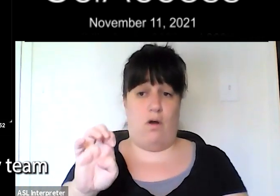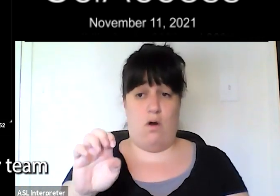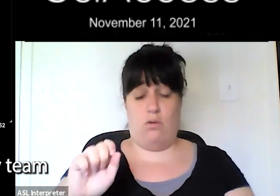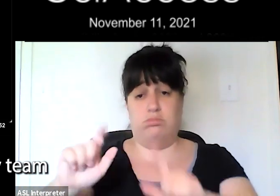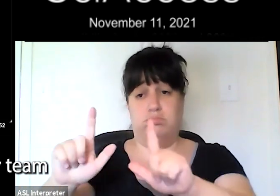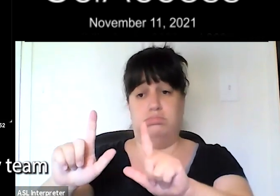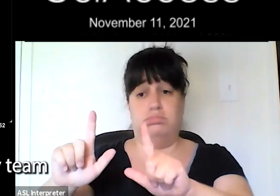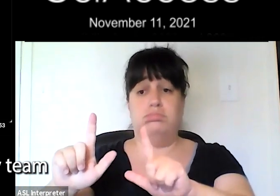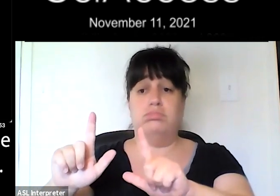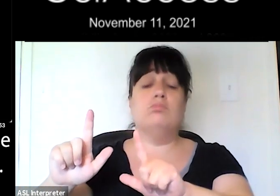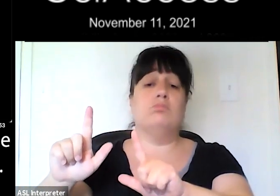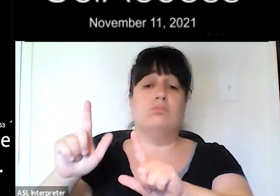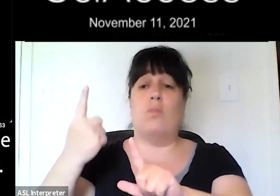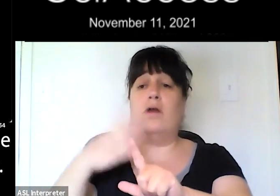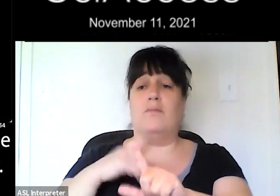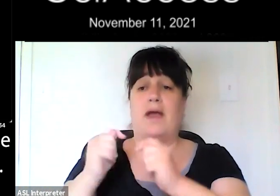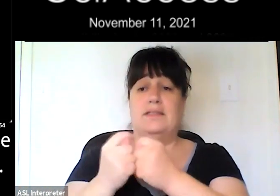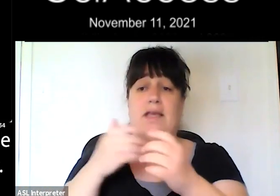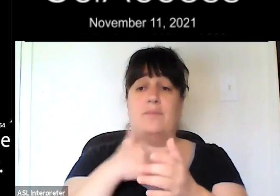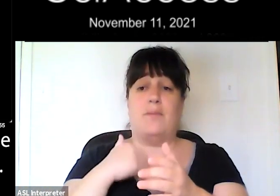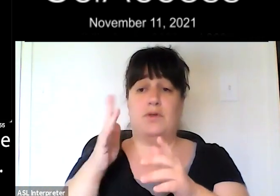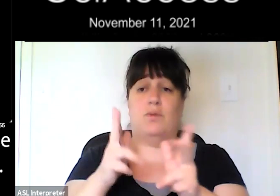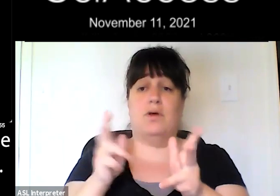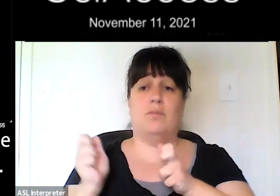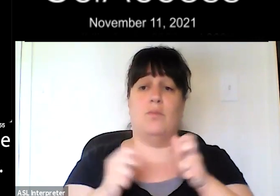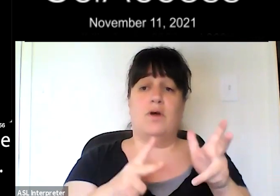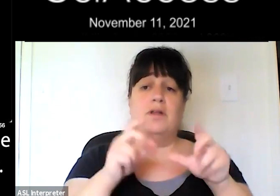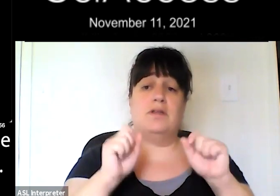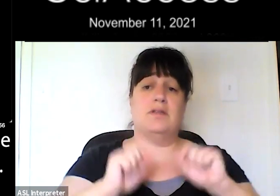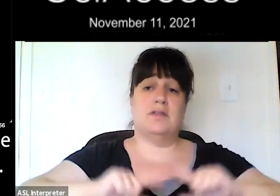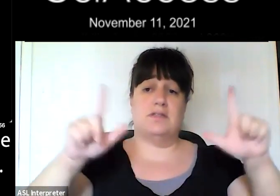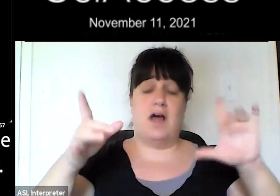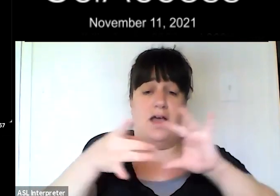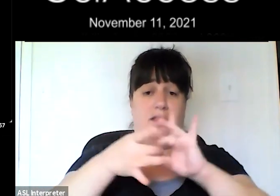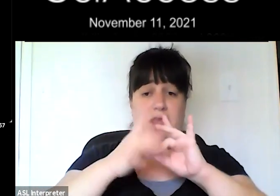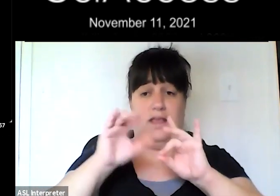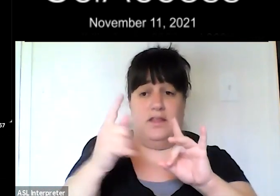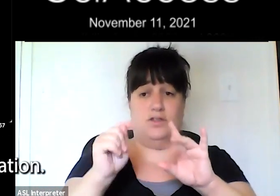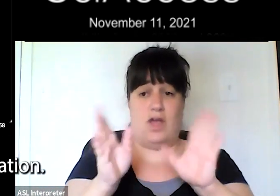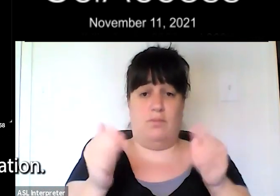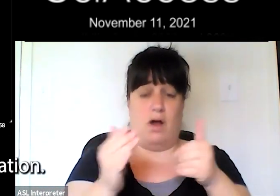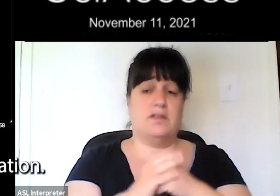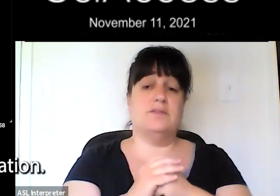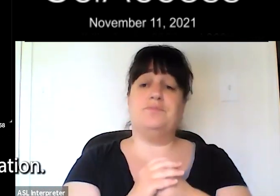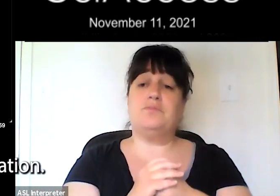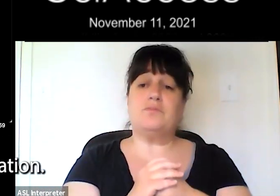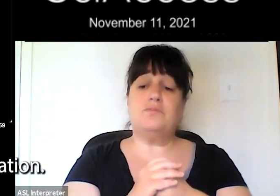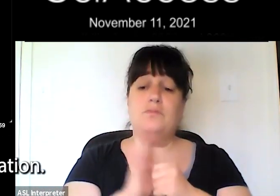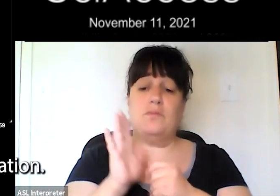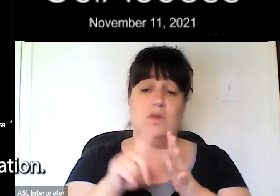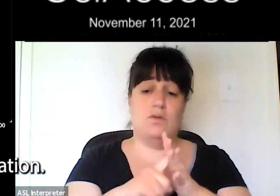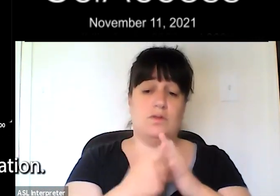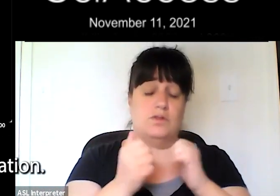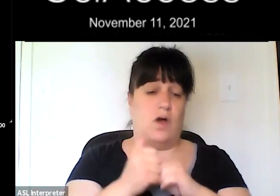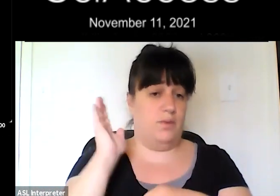this slide, and one of my team members will also put the slide deck PDF link in the chat box. With that, I will get started